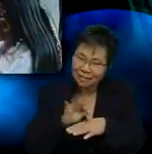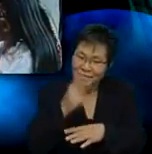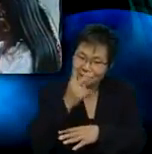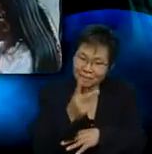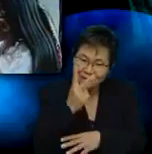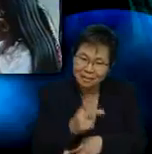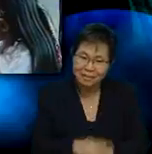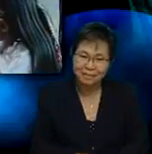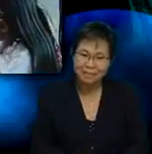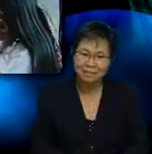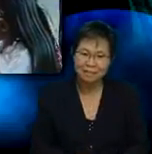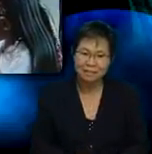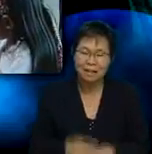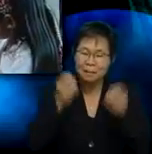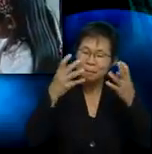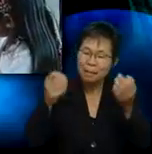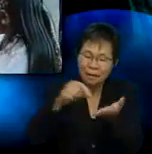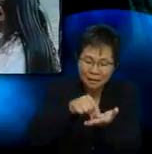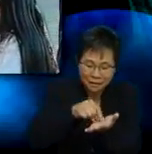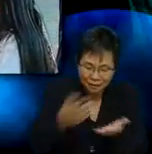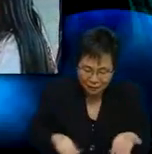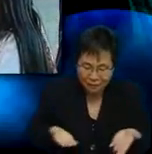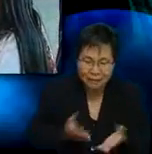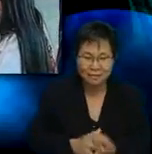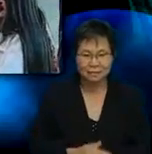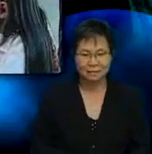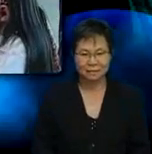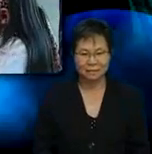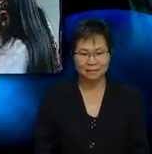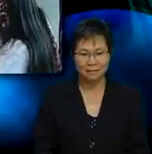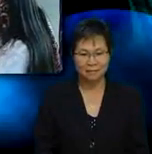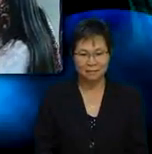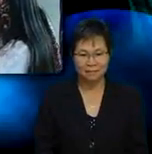See? There's many seeds here.